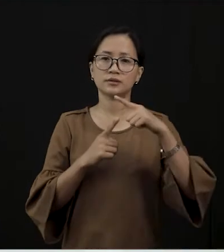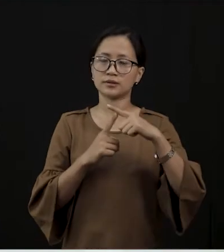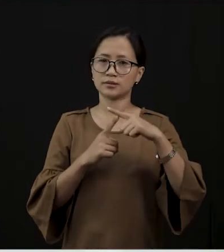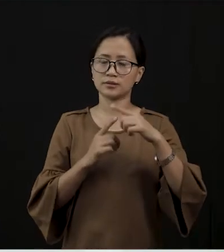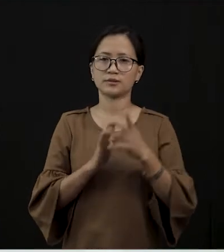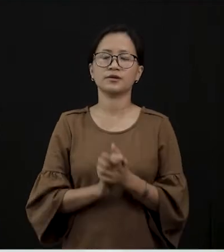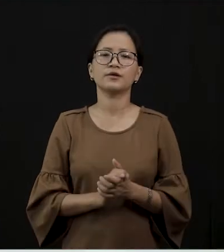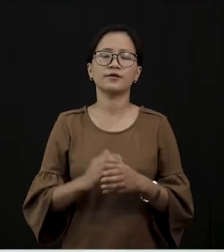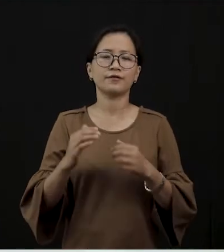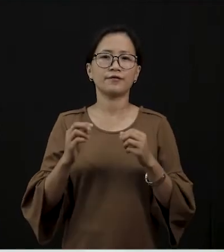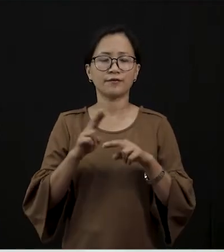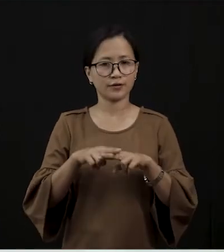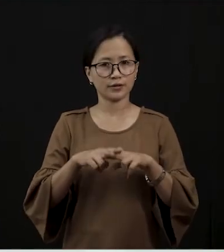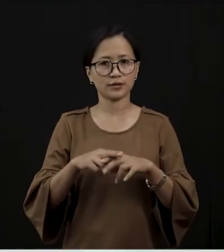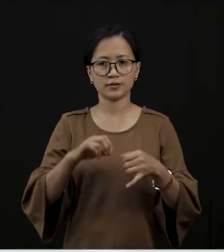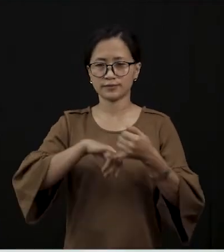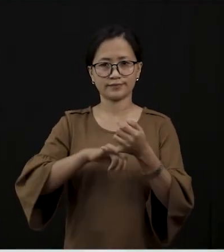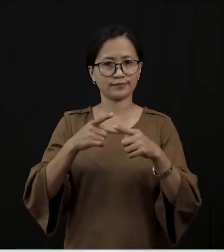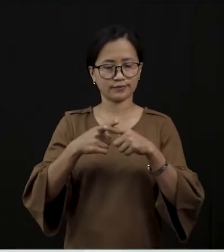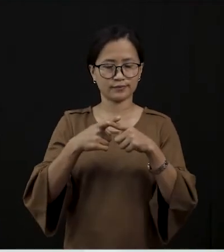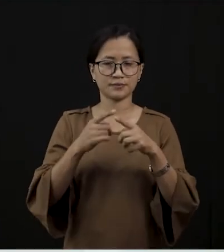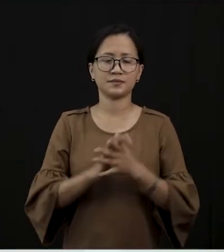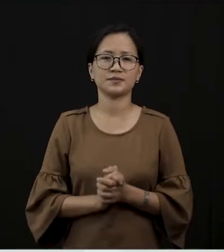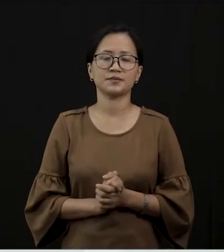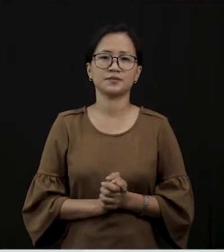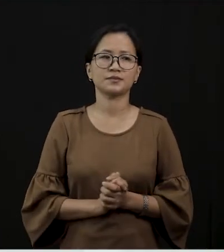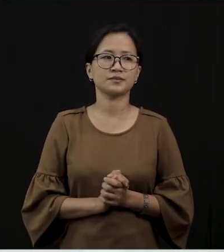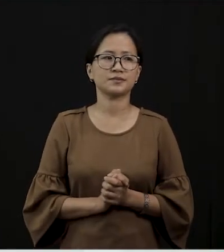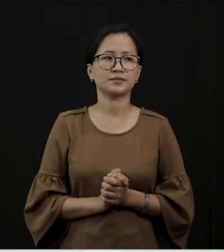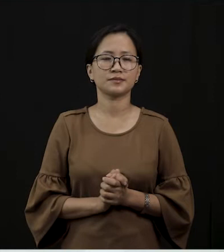Thursday, Friday, Saturday. Yes.